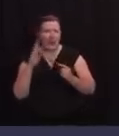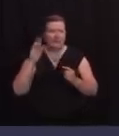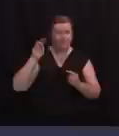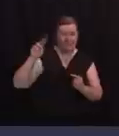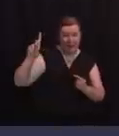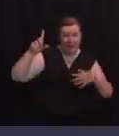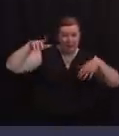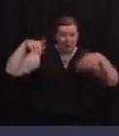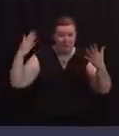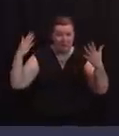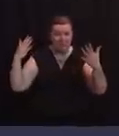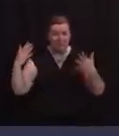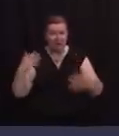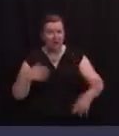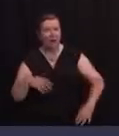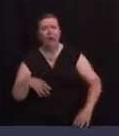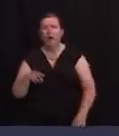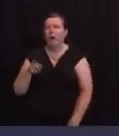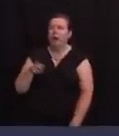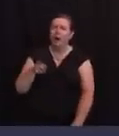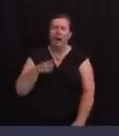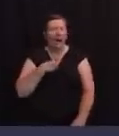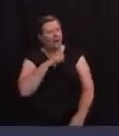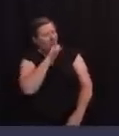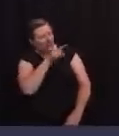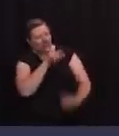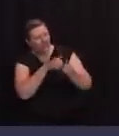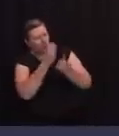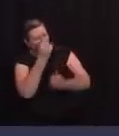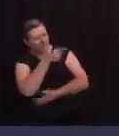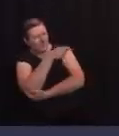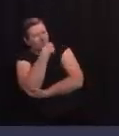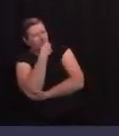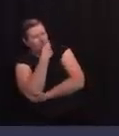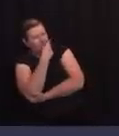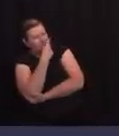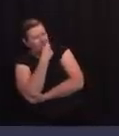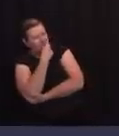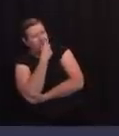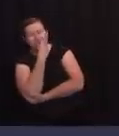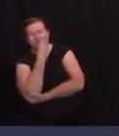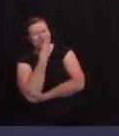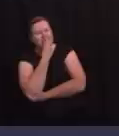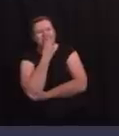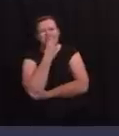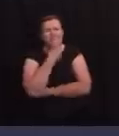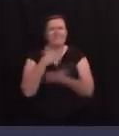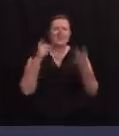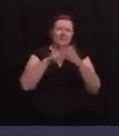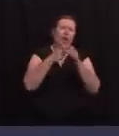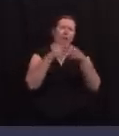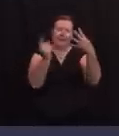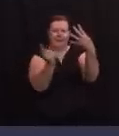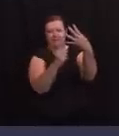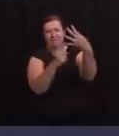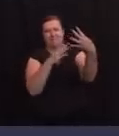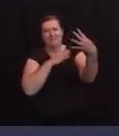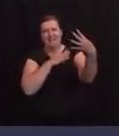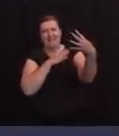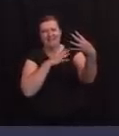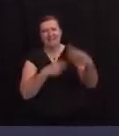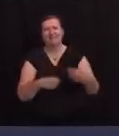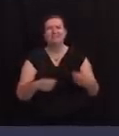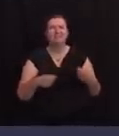I love the way you think. Let's start with the, I'll start with the end. I think about 14,000 people signed